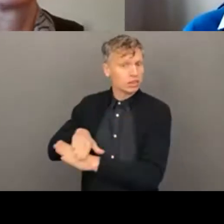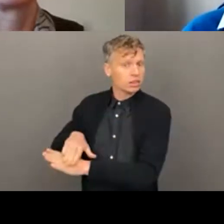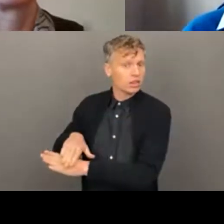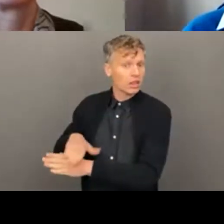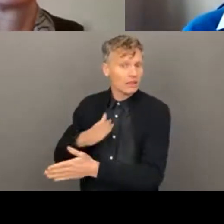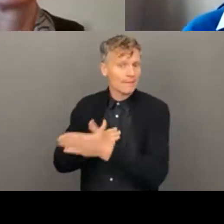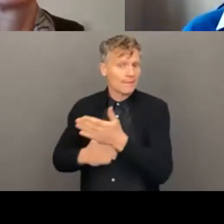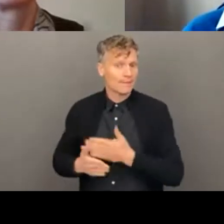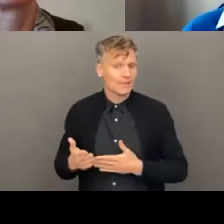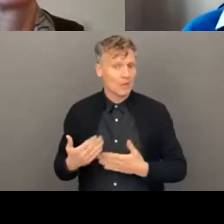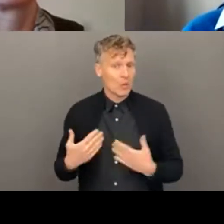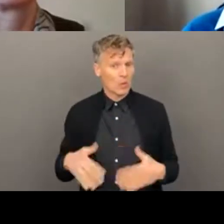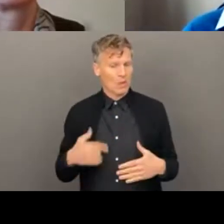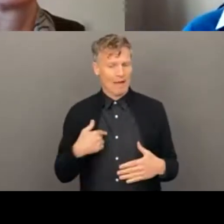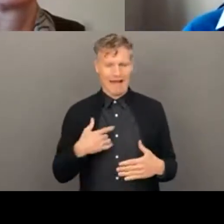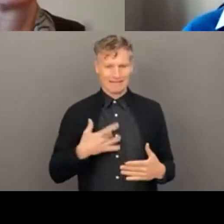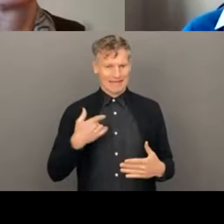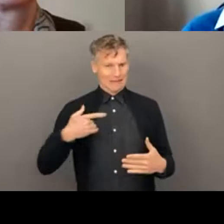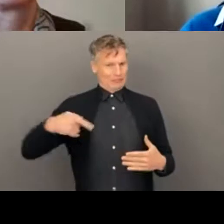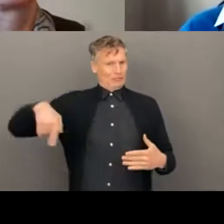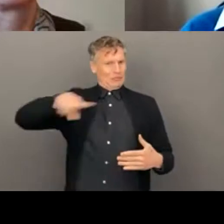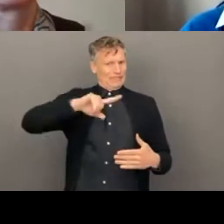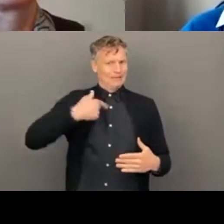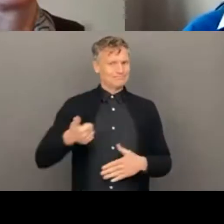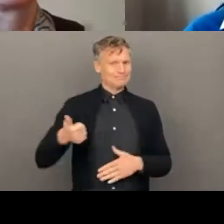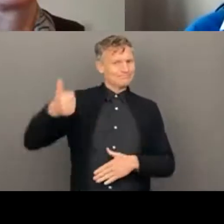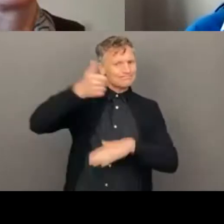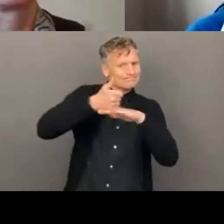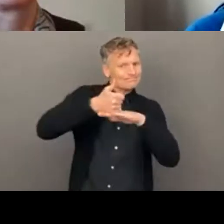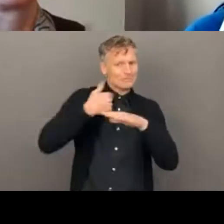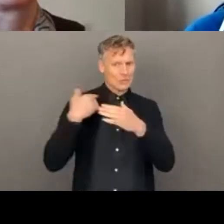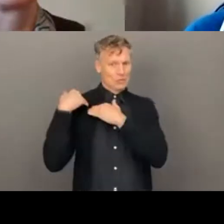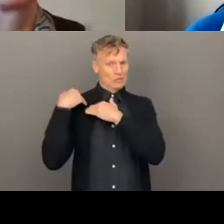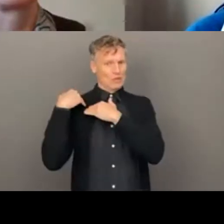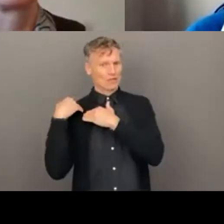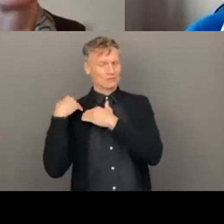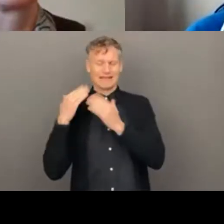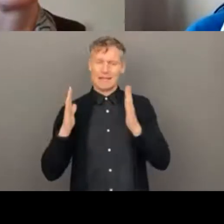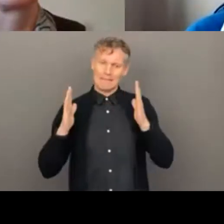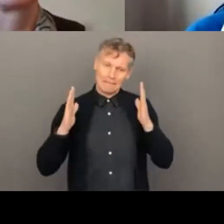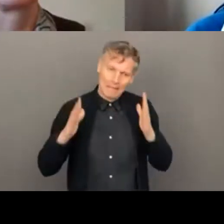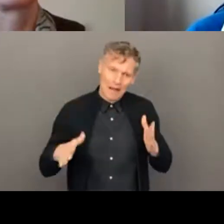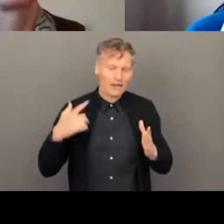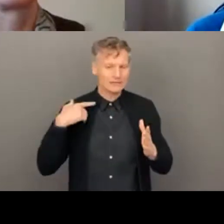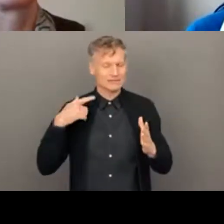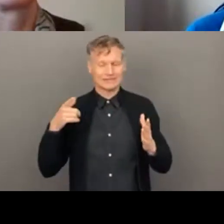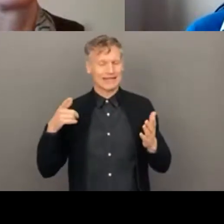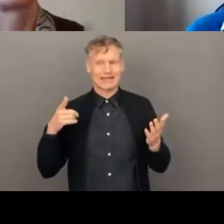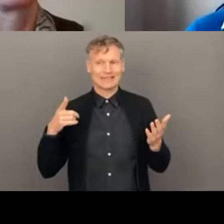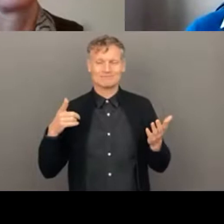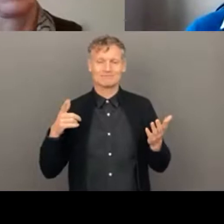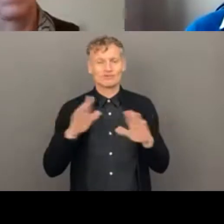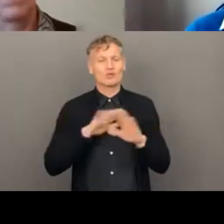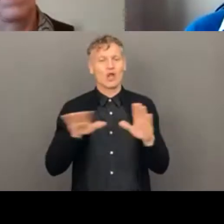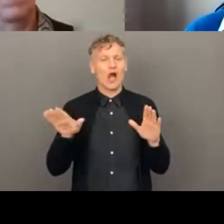recognize the importance of mindset, that this just needs to become part of the way we think. It's not enough that it's